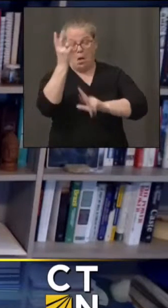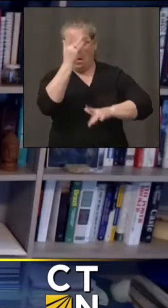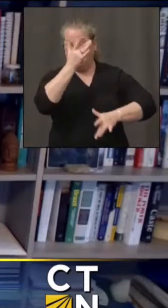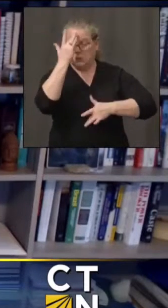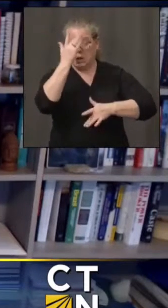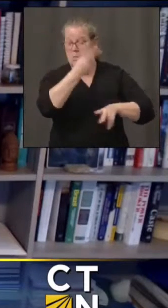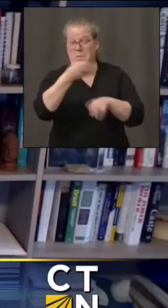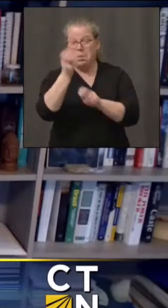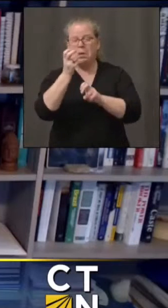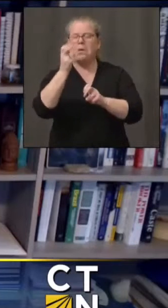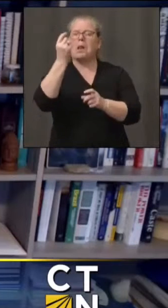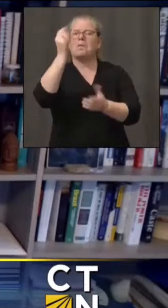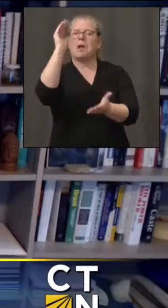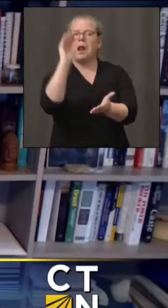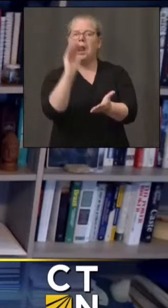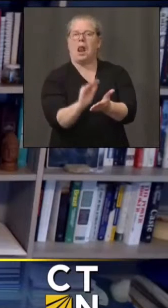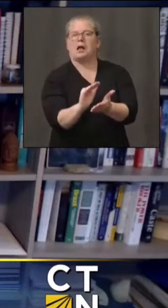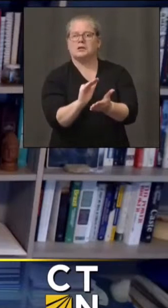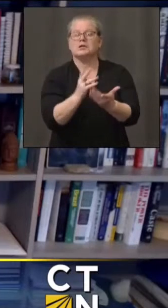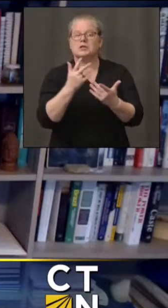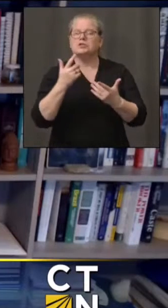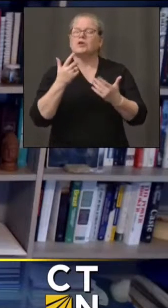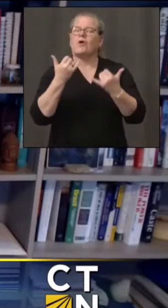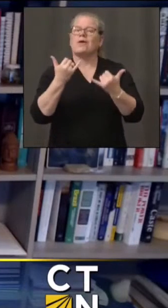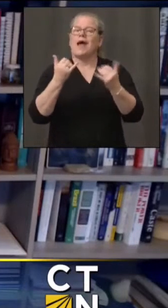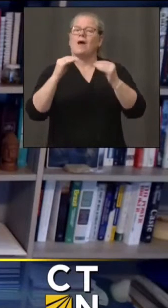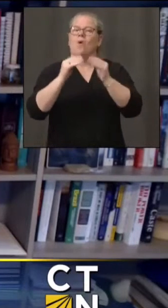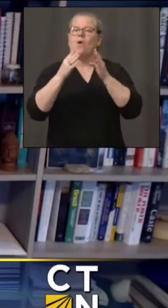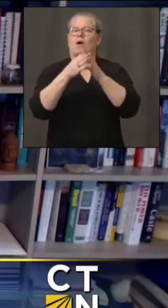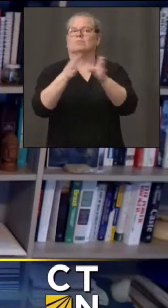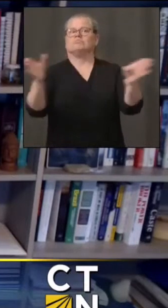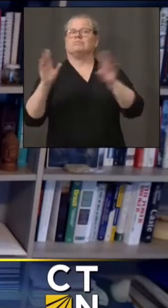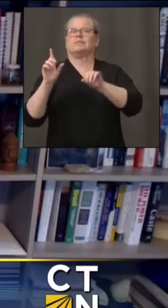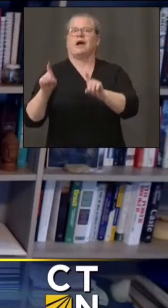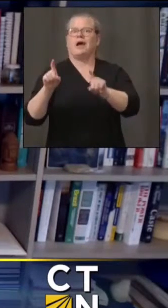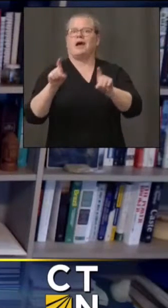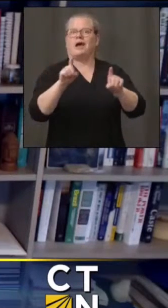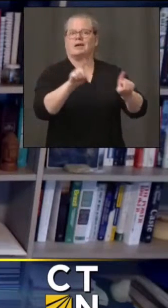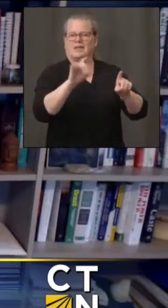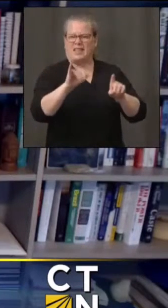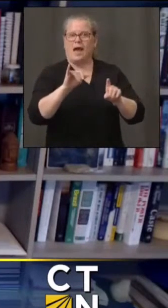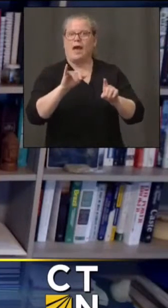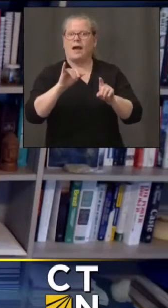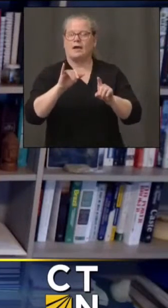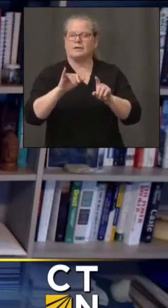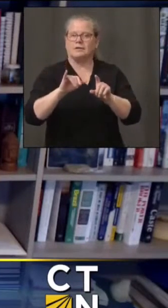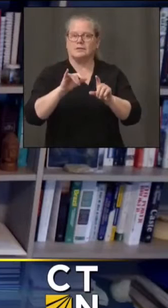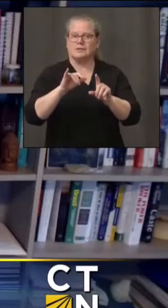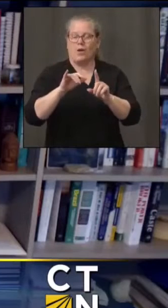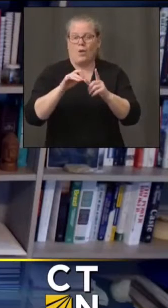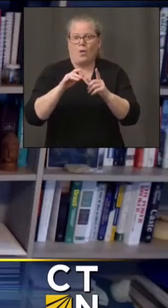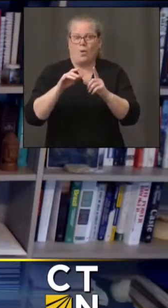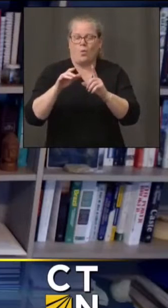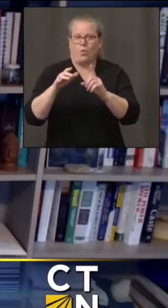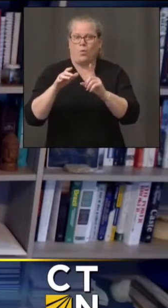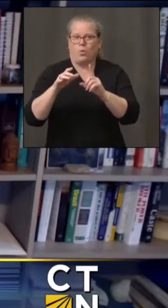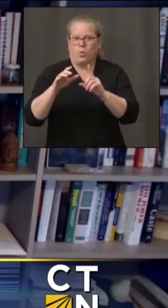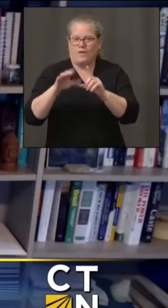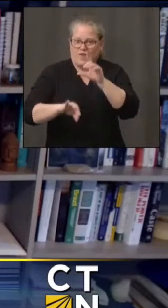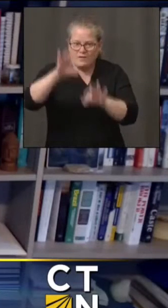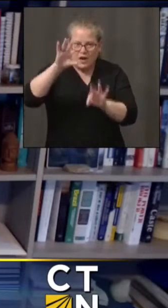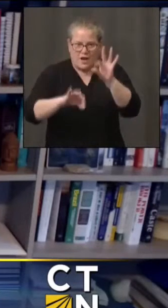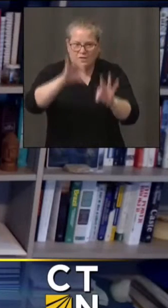groups. So we're testing much more broadly, and we're testing much more across all the age groups now, and we're capturing the